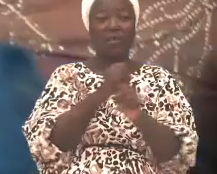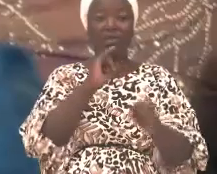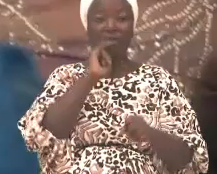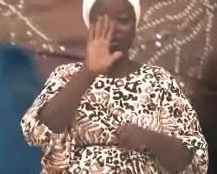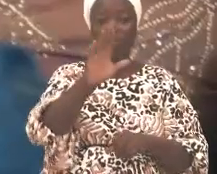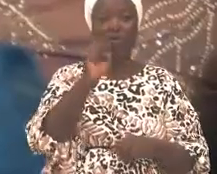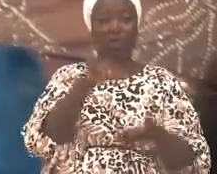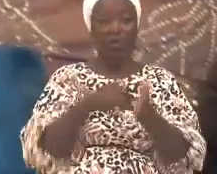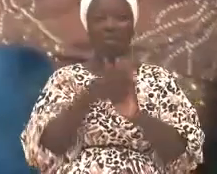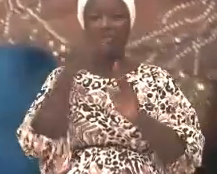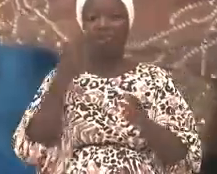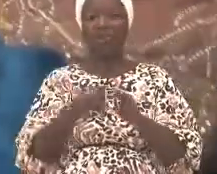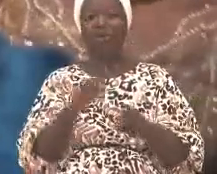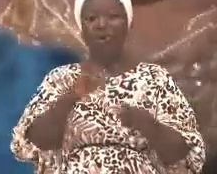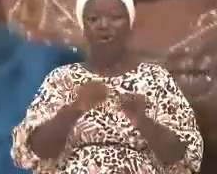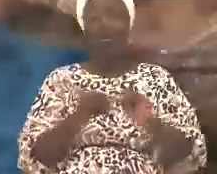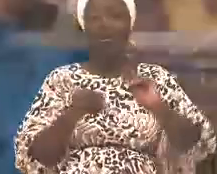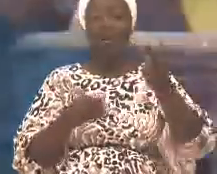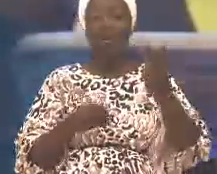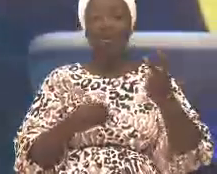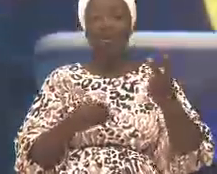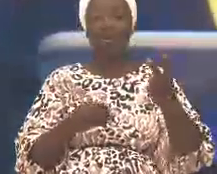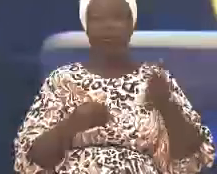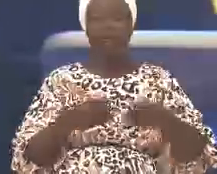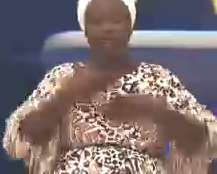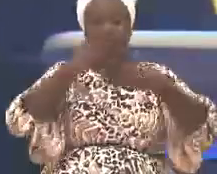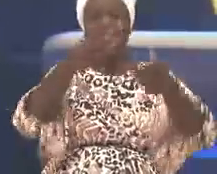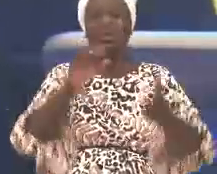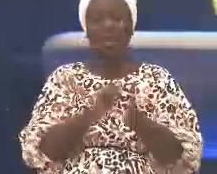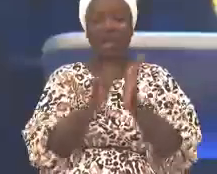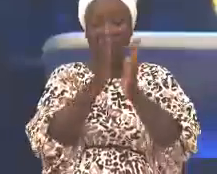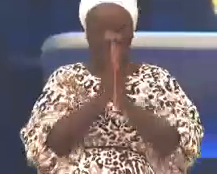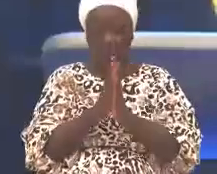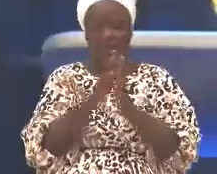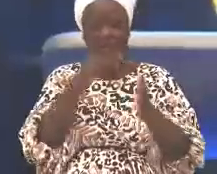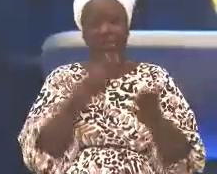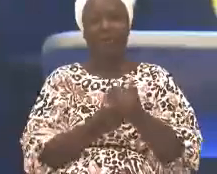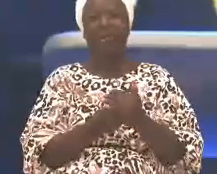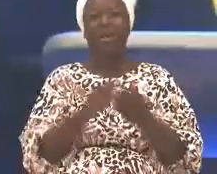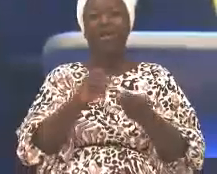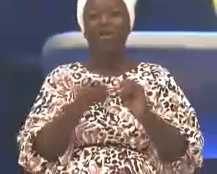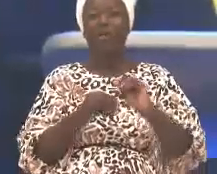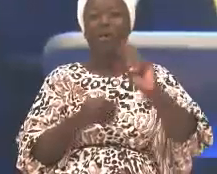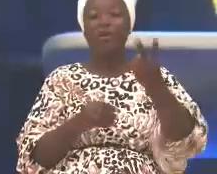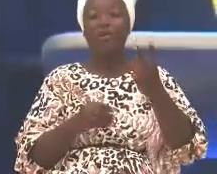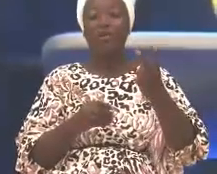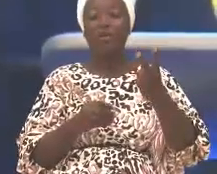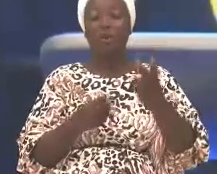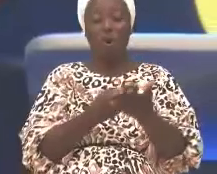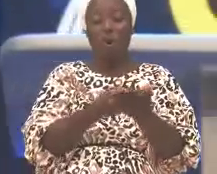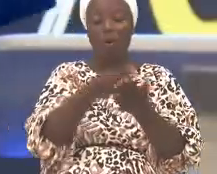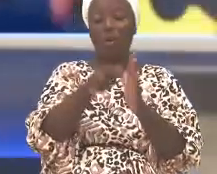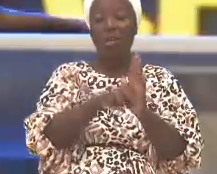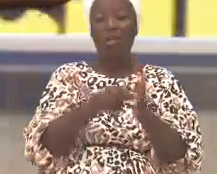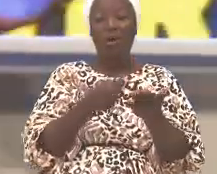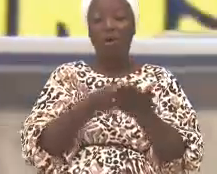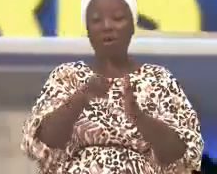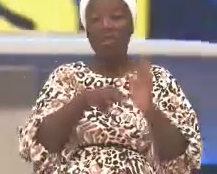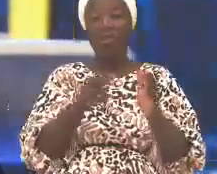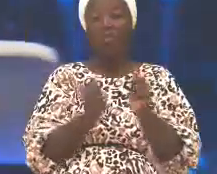yours. Number two, I didn't hear that amen very well. Number two, holiness. Holiness without which